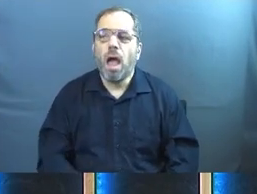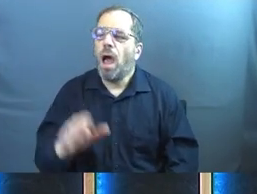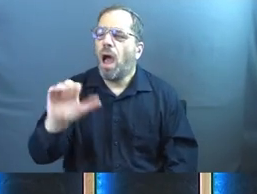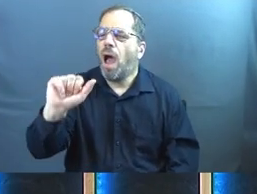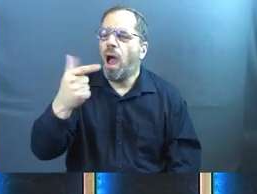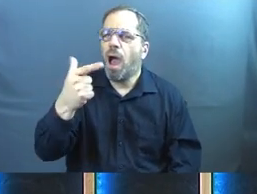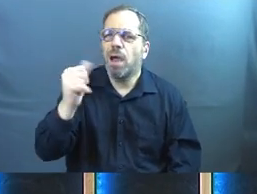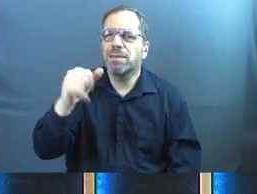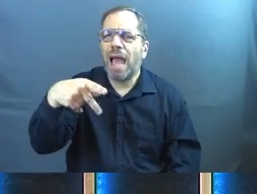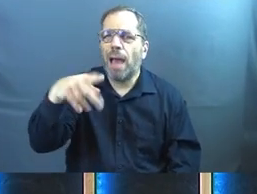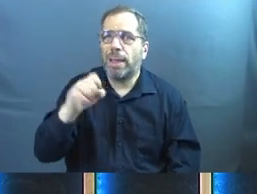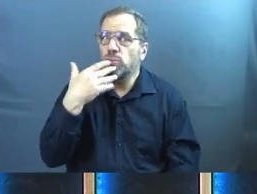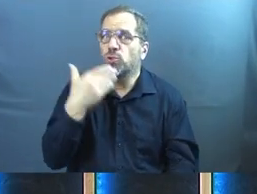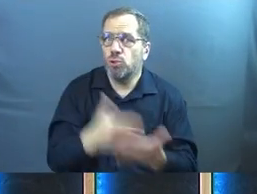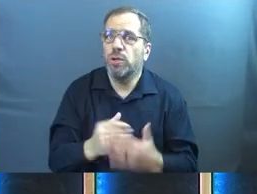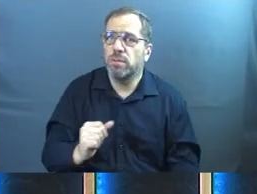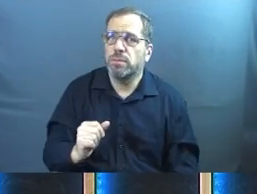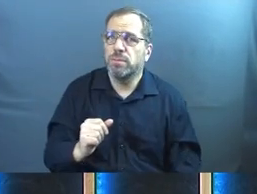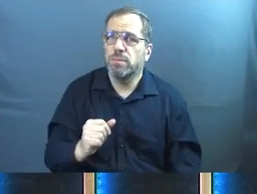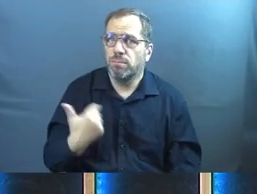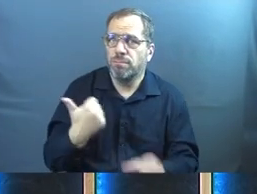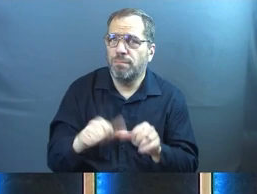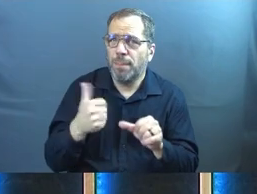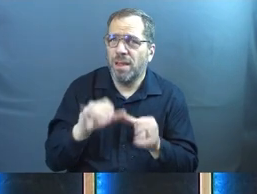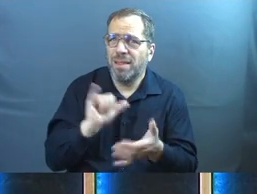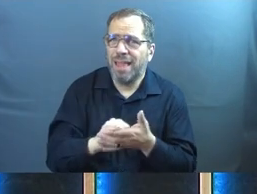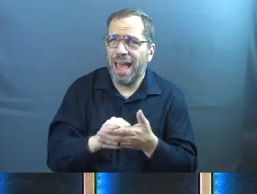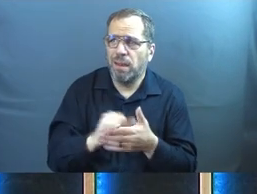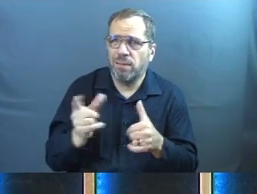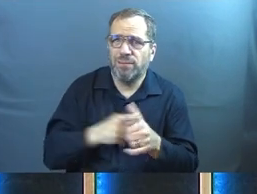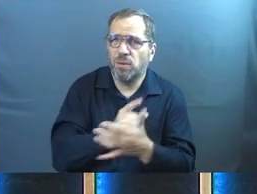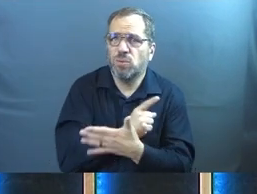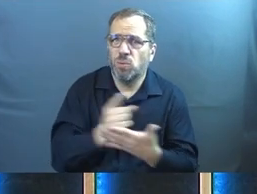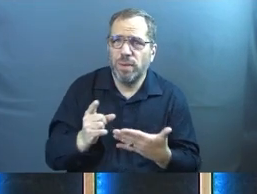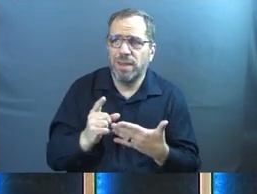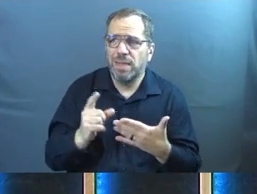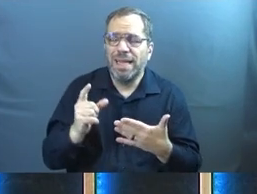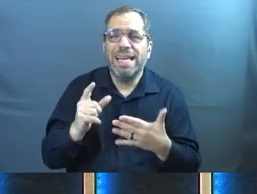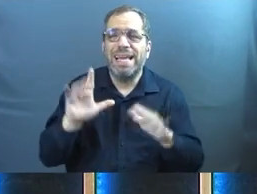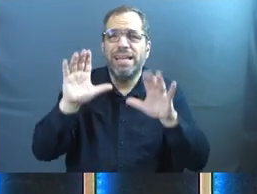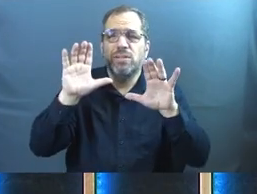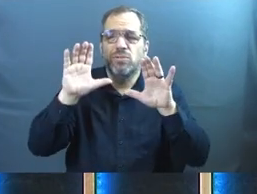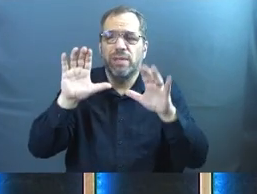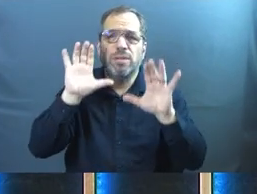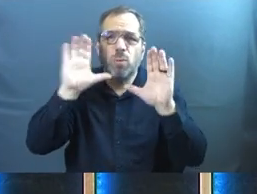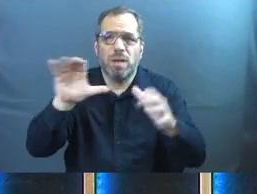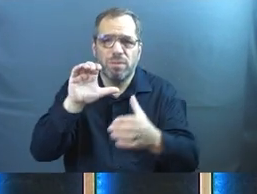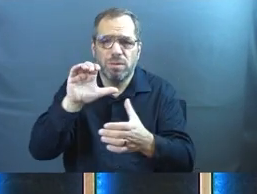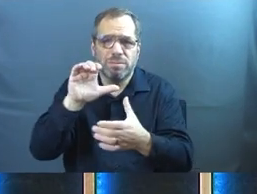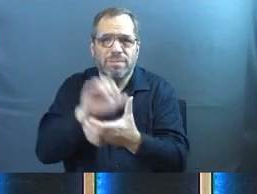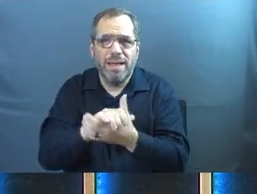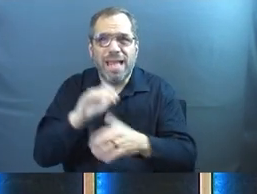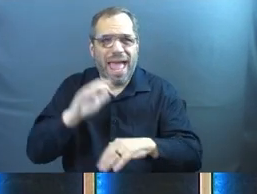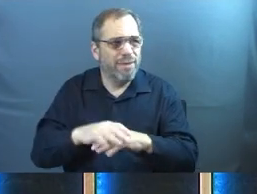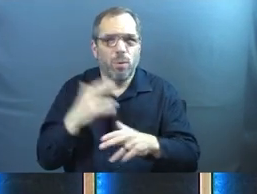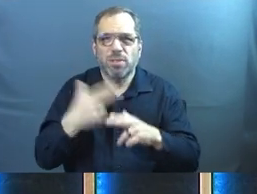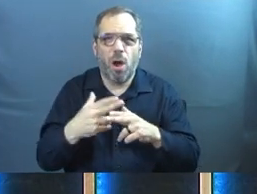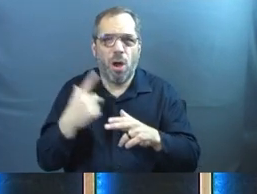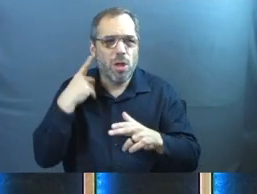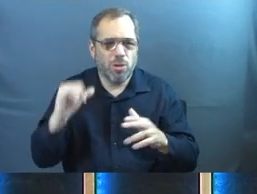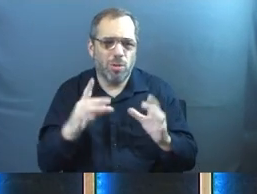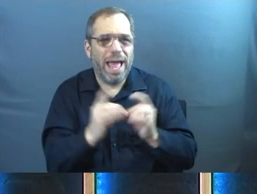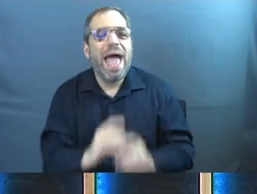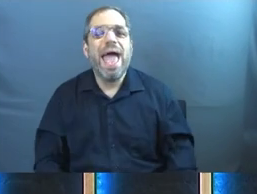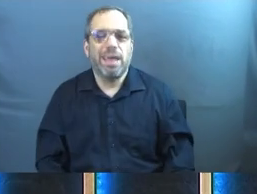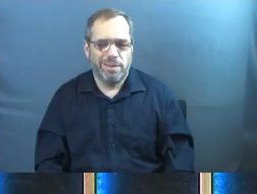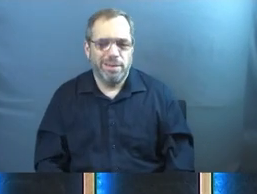Agape is good, by the way. We talked about that on week one. It's great in your marriage to have the golden handcuffs and say, "Hey,